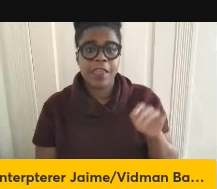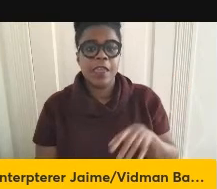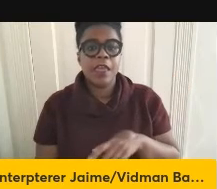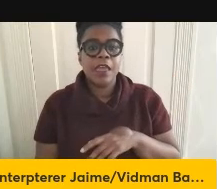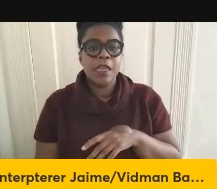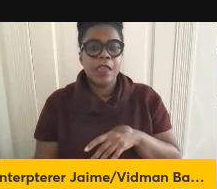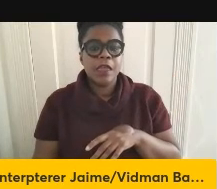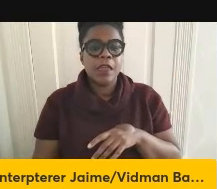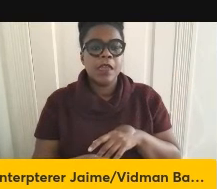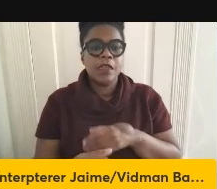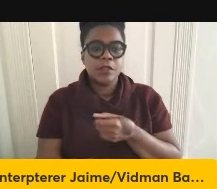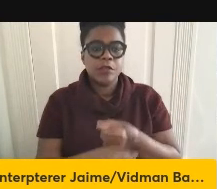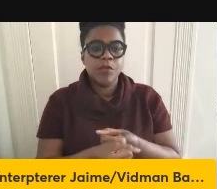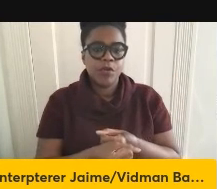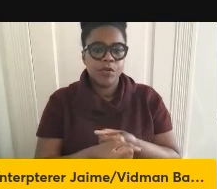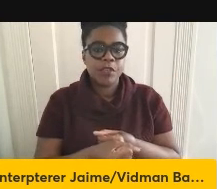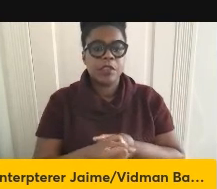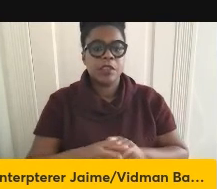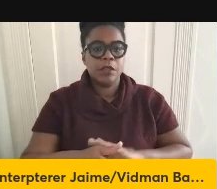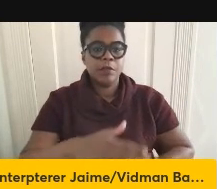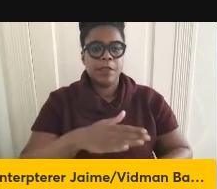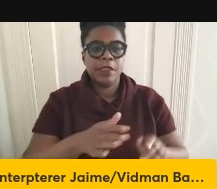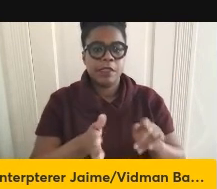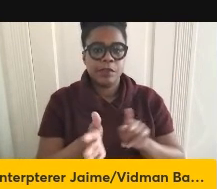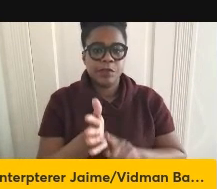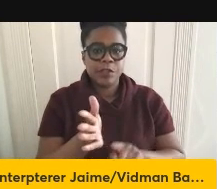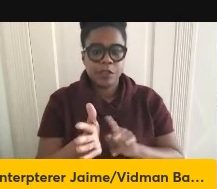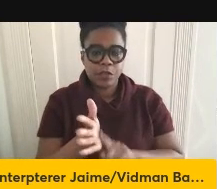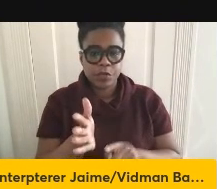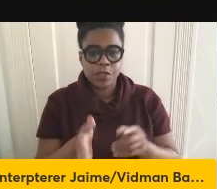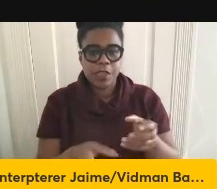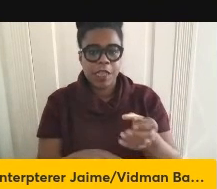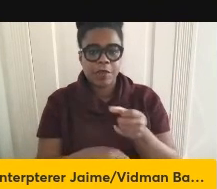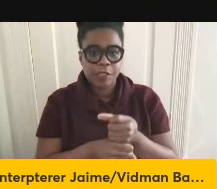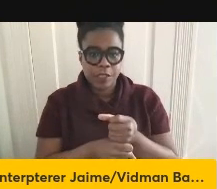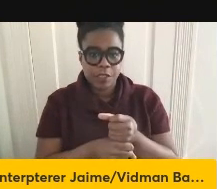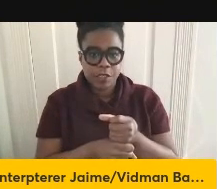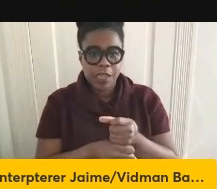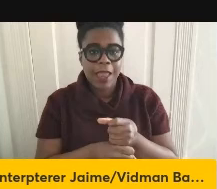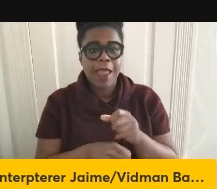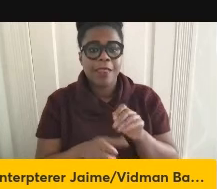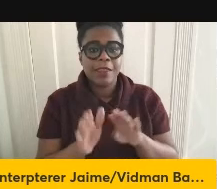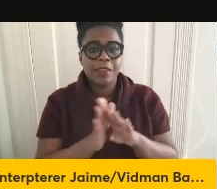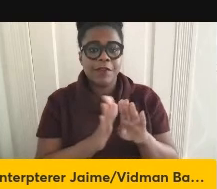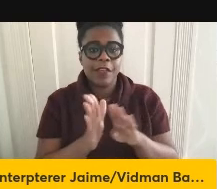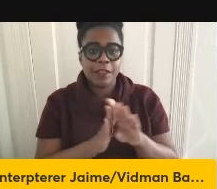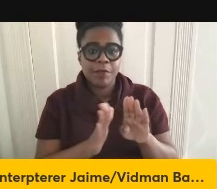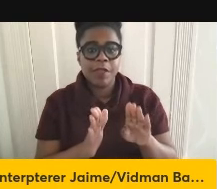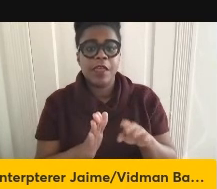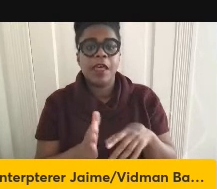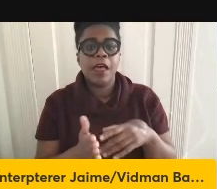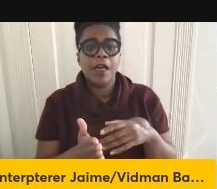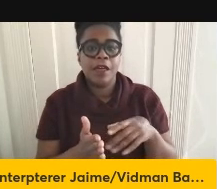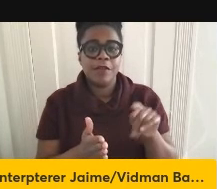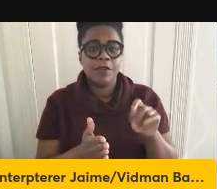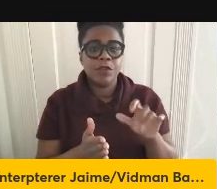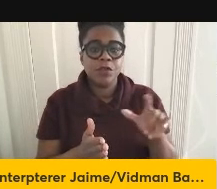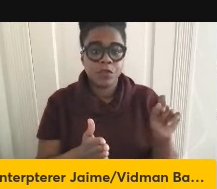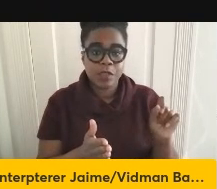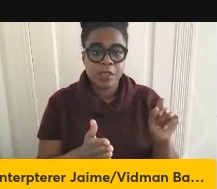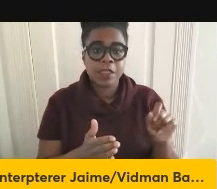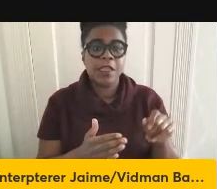research, the acquisition and development of instrumentation and other infrastructure, and development of human